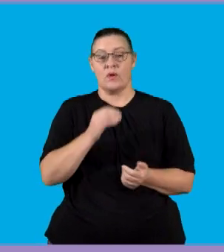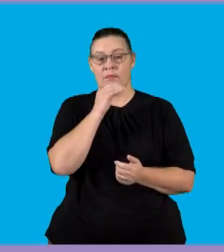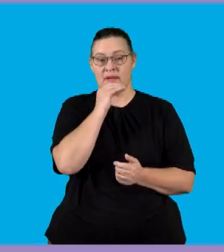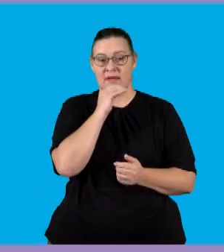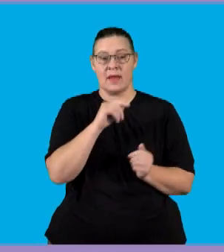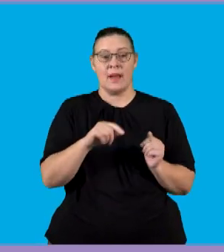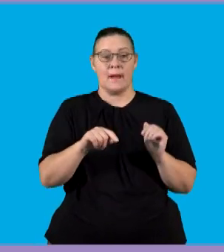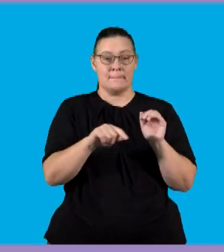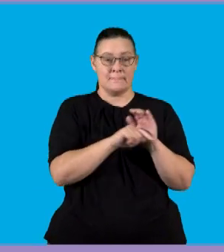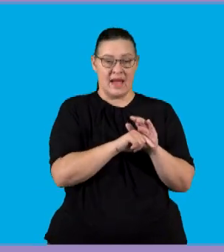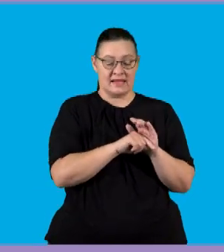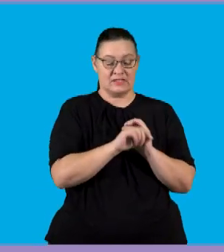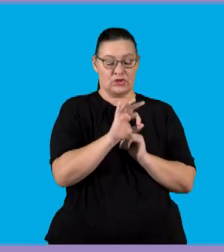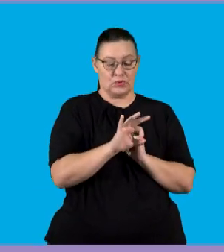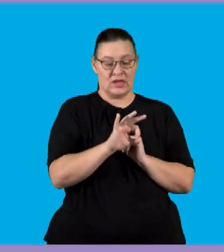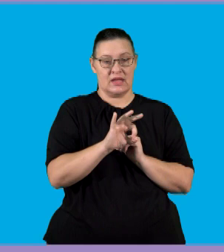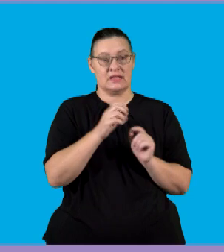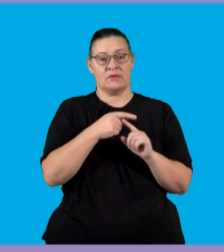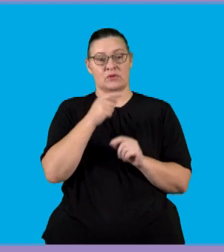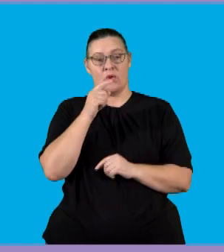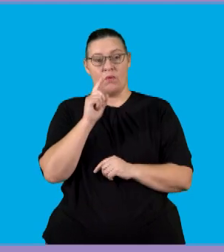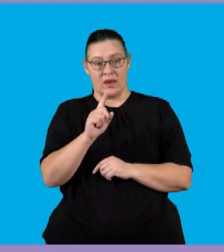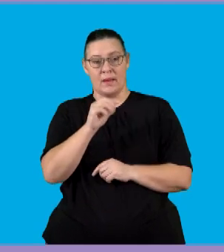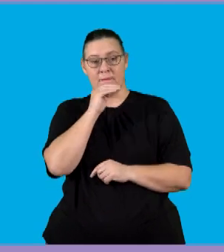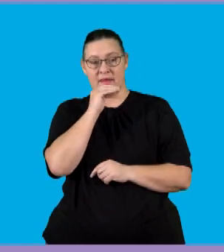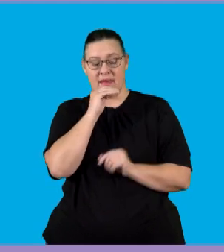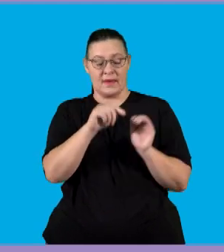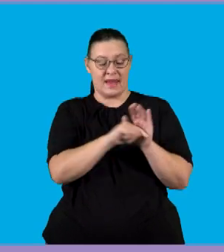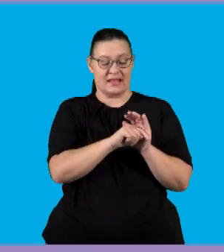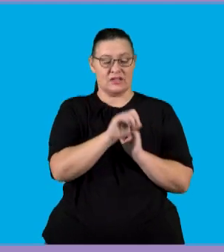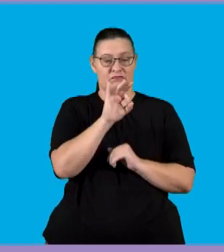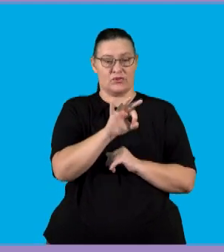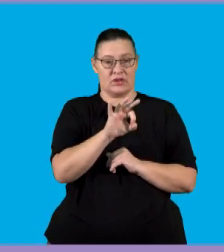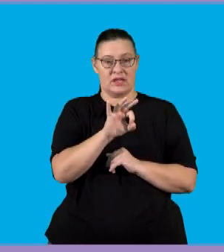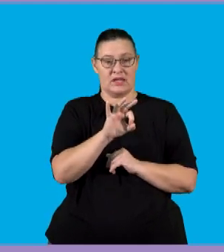means that that 3 will multiply with that 1, giving us a negative 3